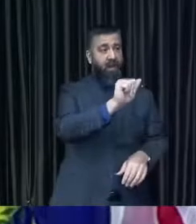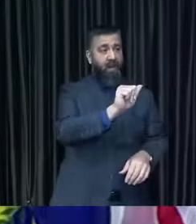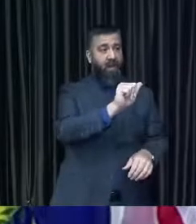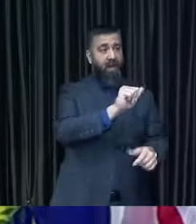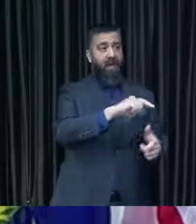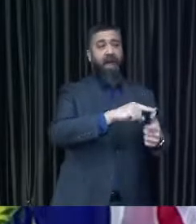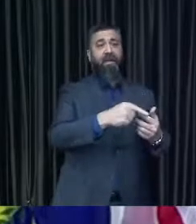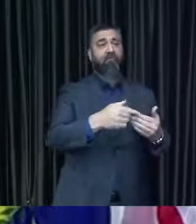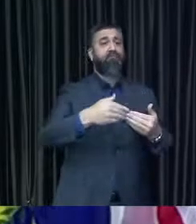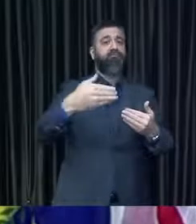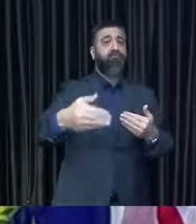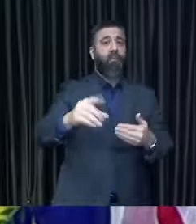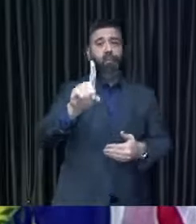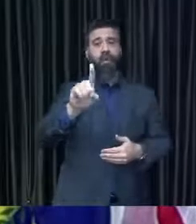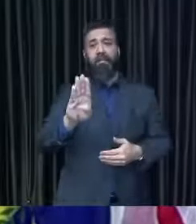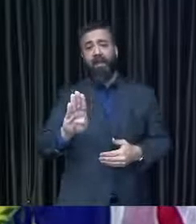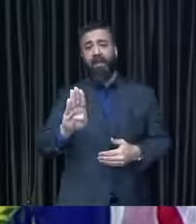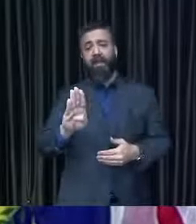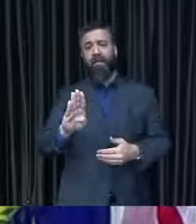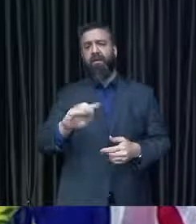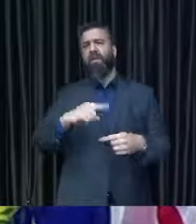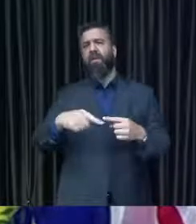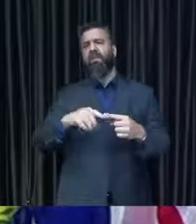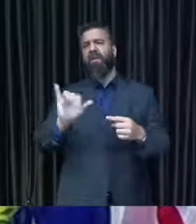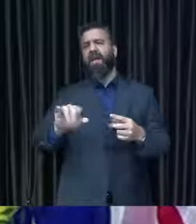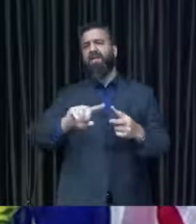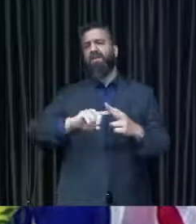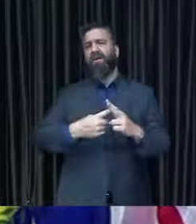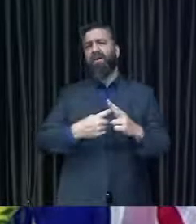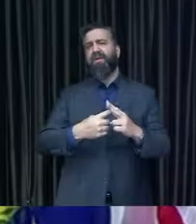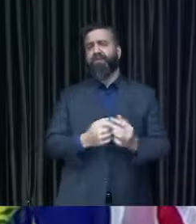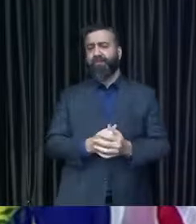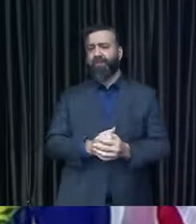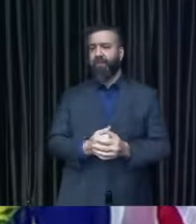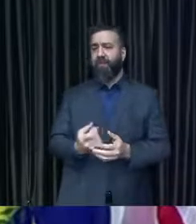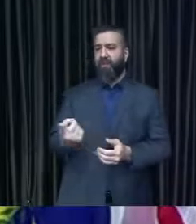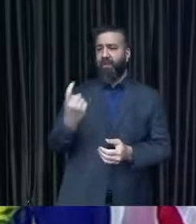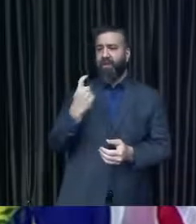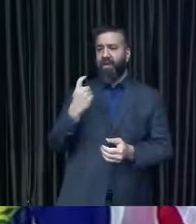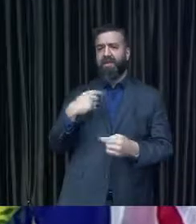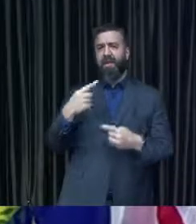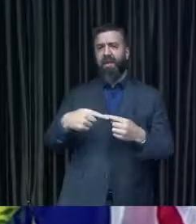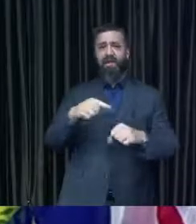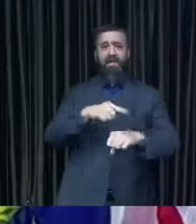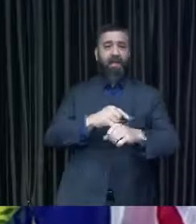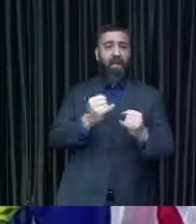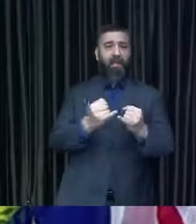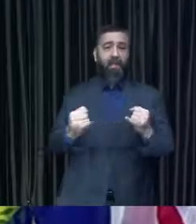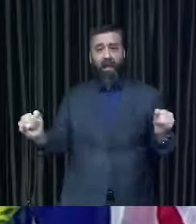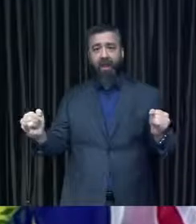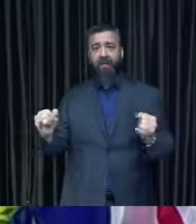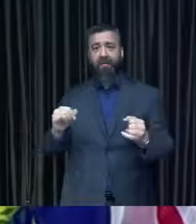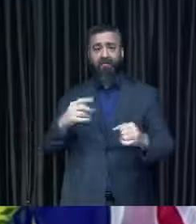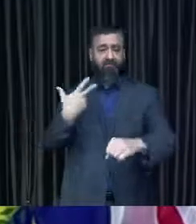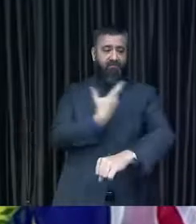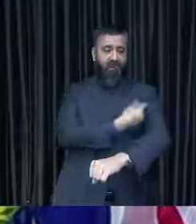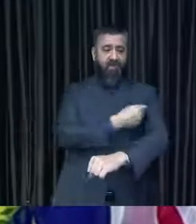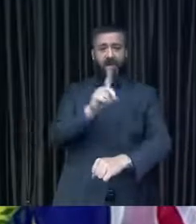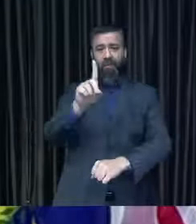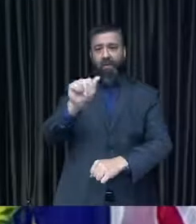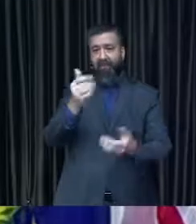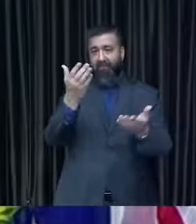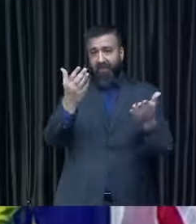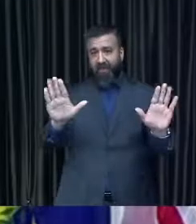1B and when that may start? So the question is about the timeline to vaccinate 1A and then when 1B might start.